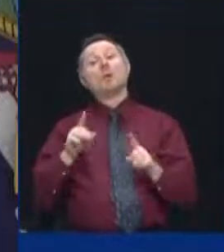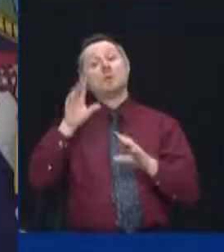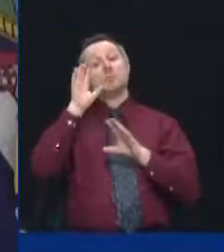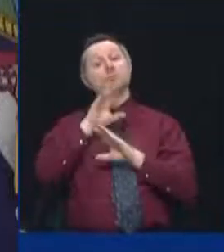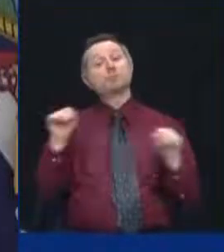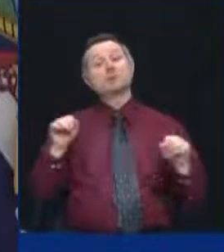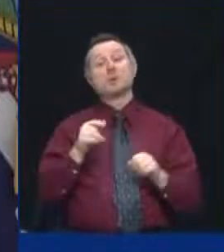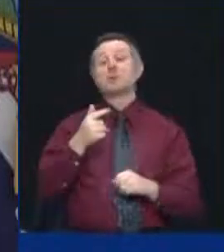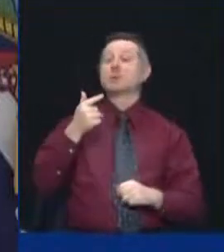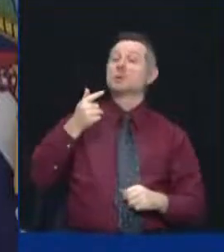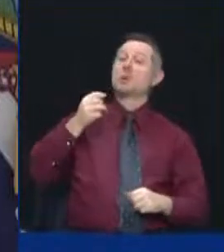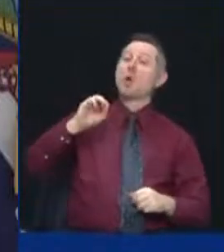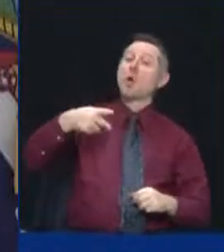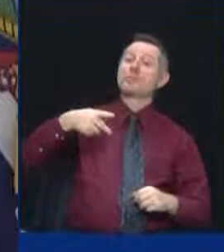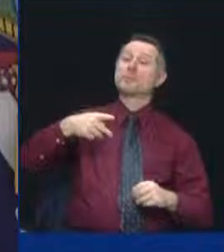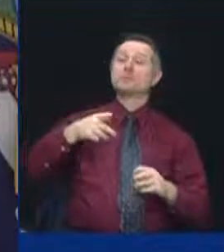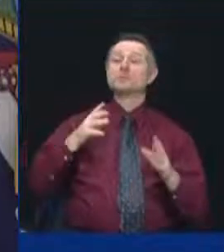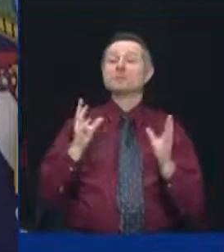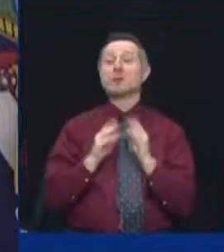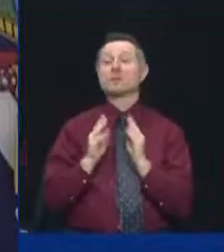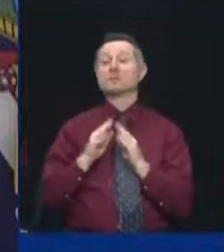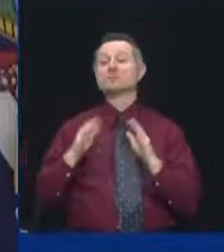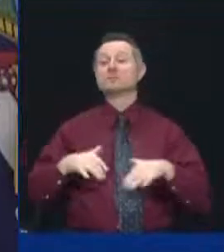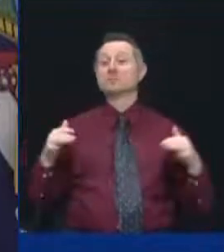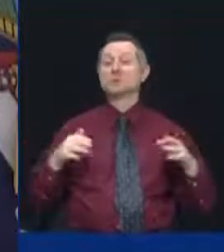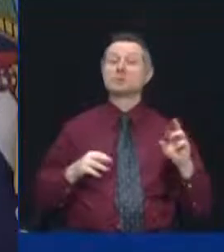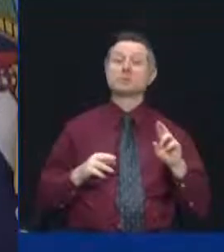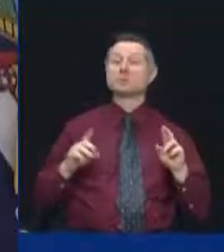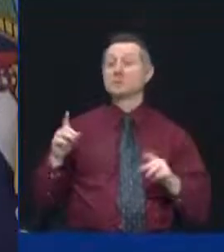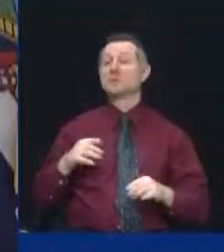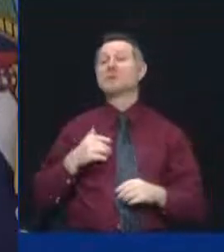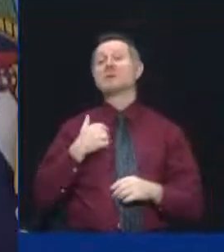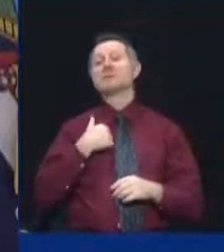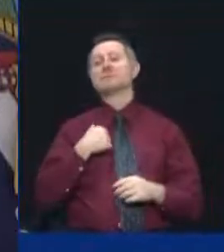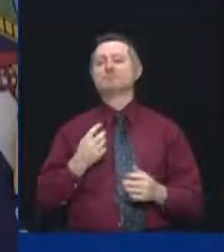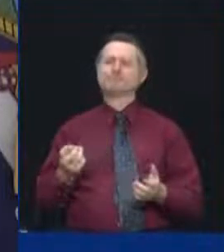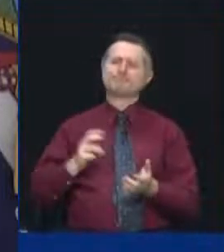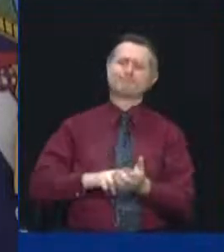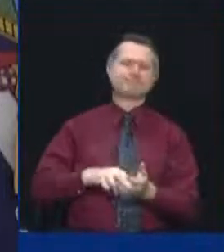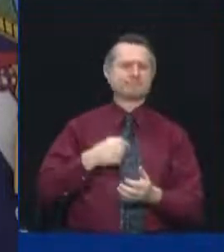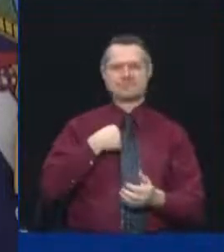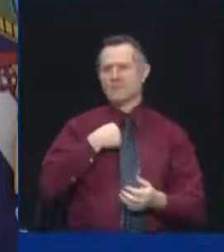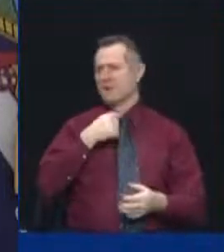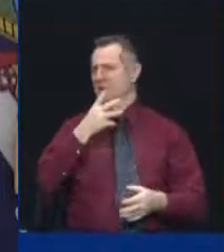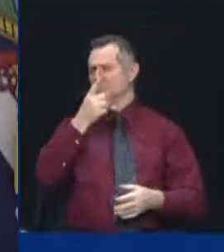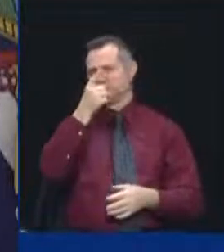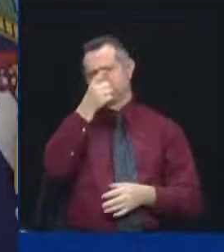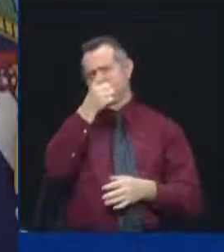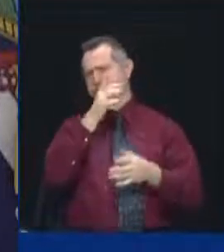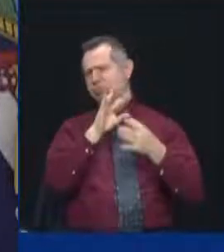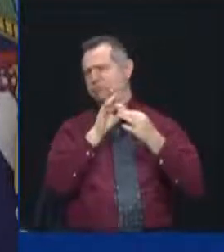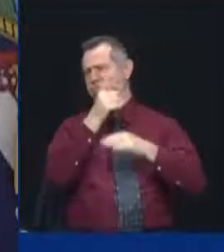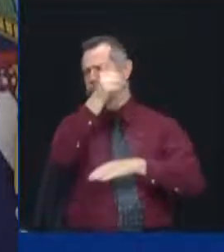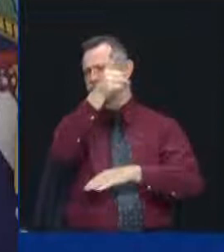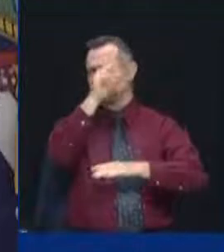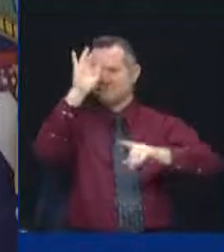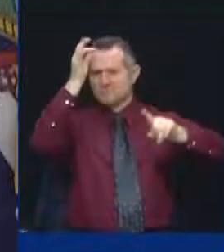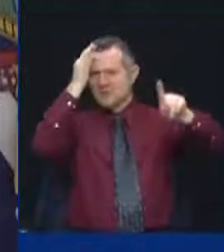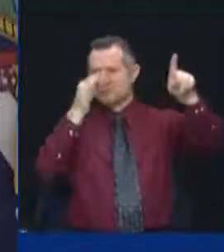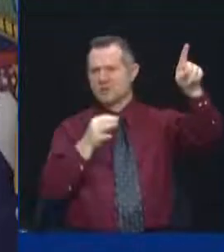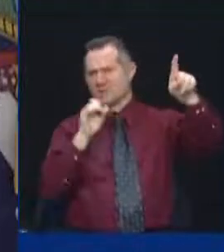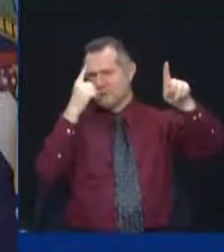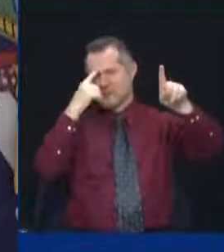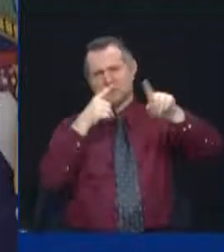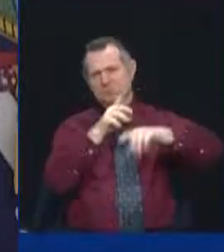year, I got up and condemned the federal government and the Republican Party for their lack of leadership on